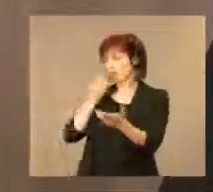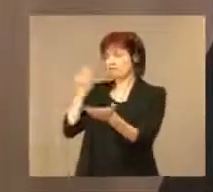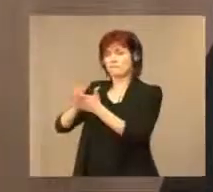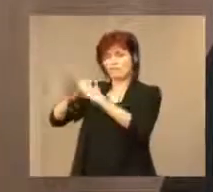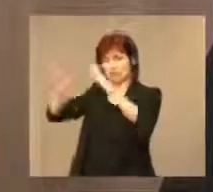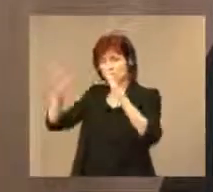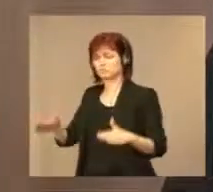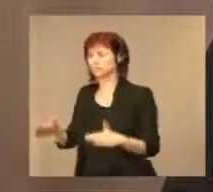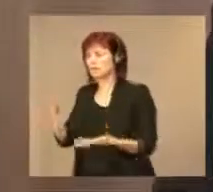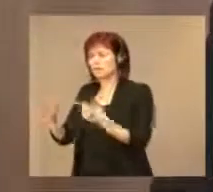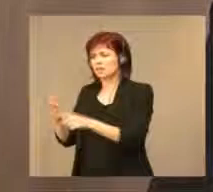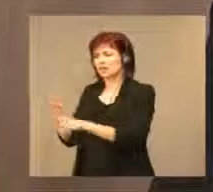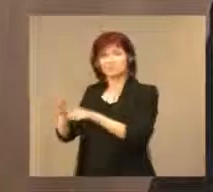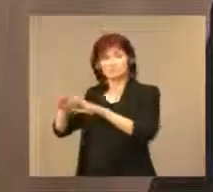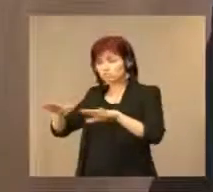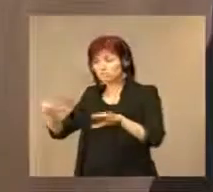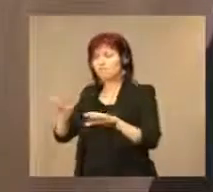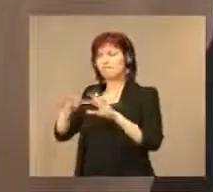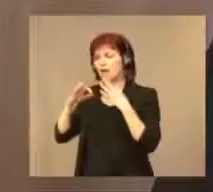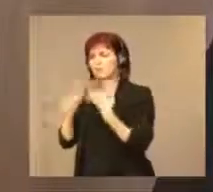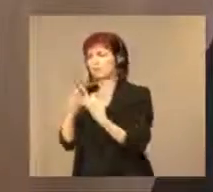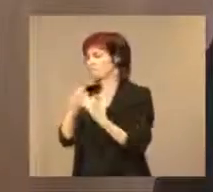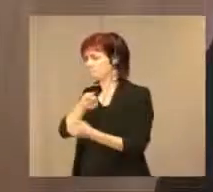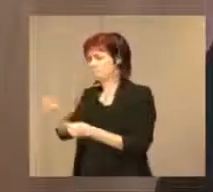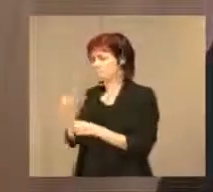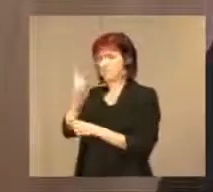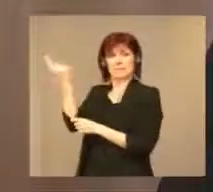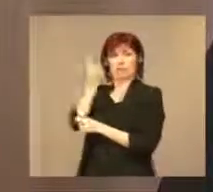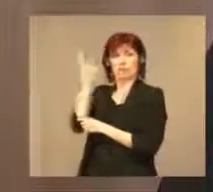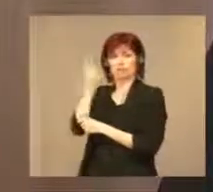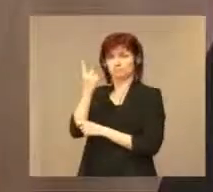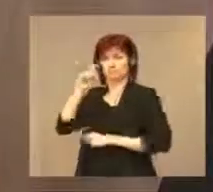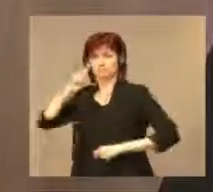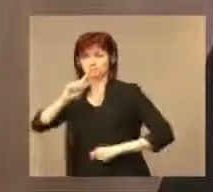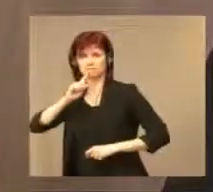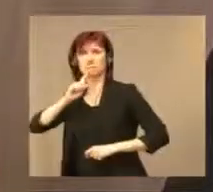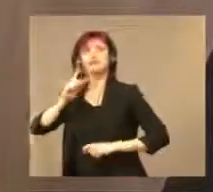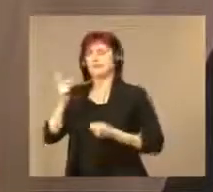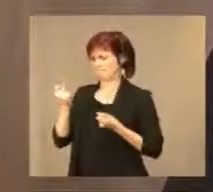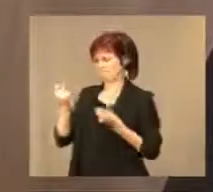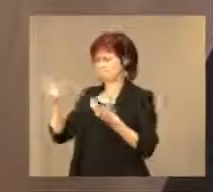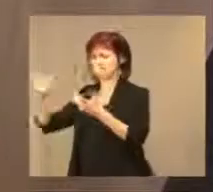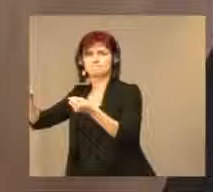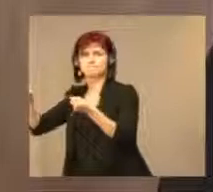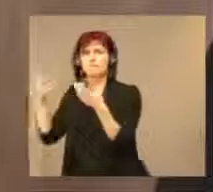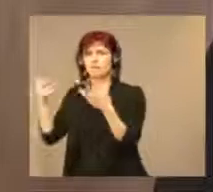with a child perhaps or a family member that is deaf, that they can be of assistance to